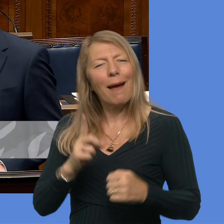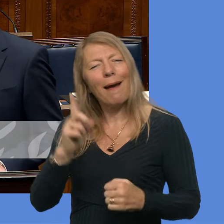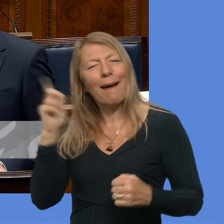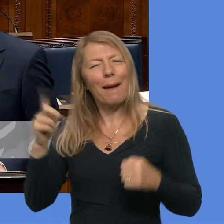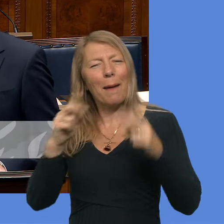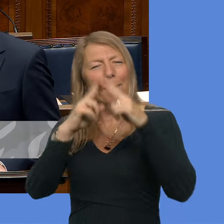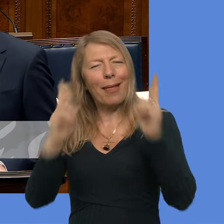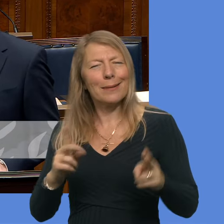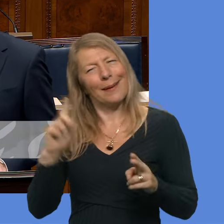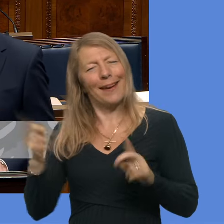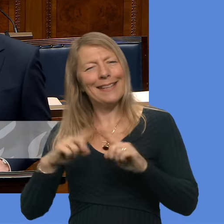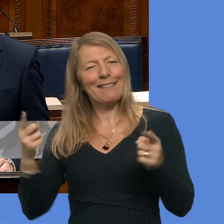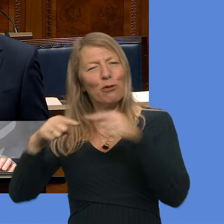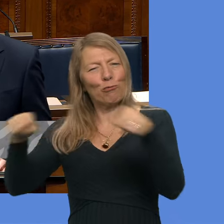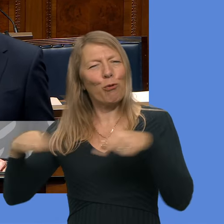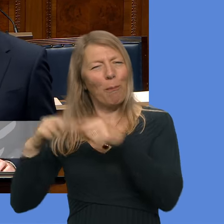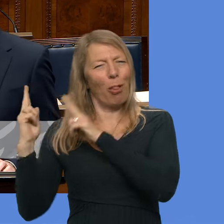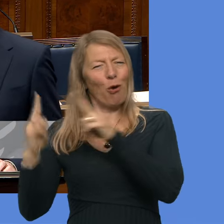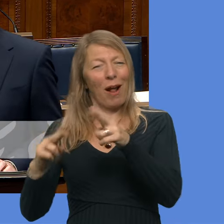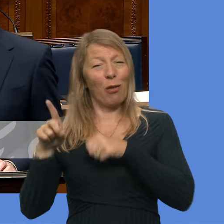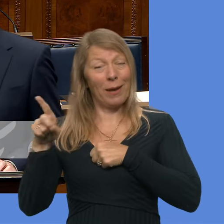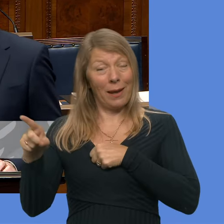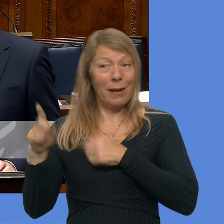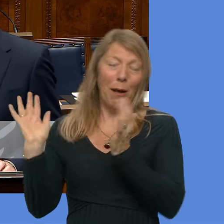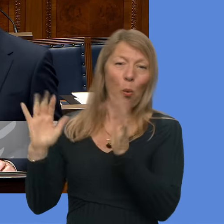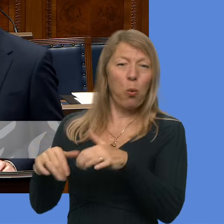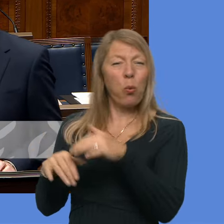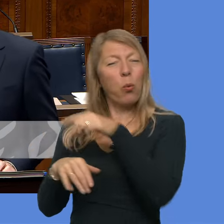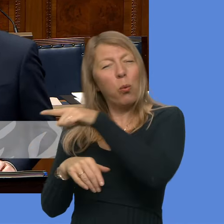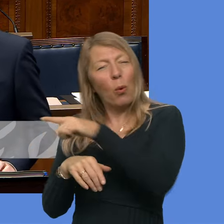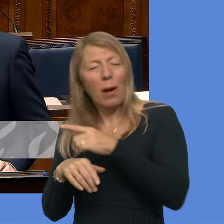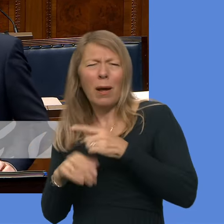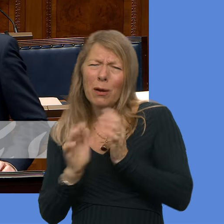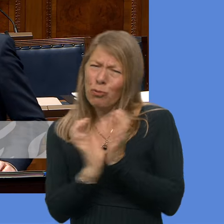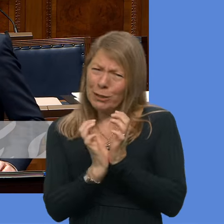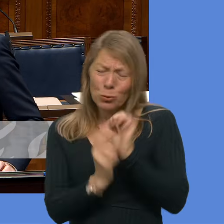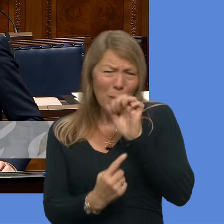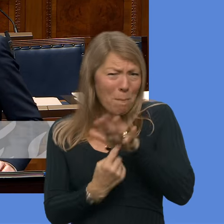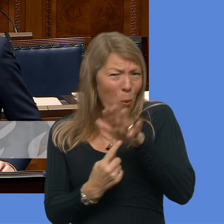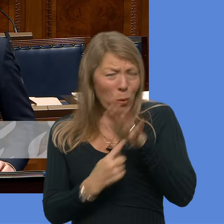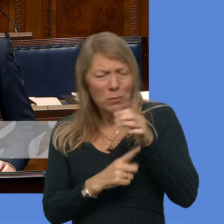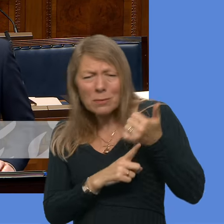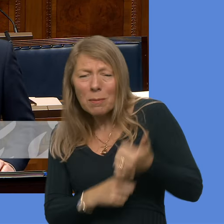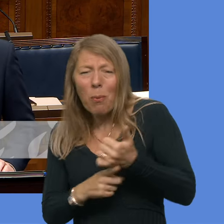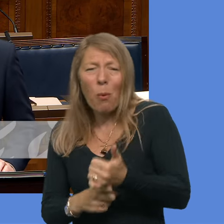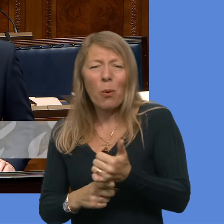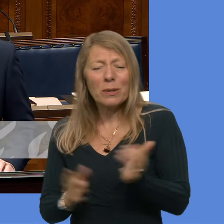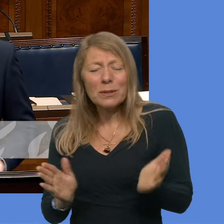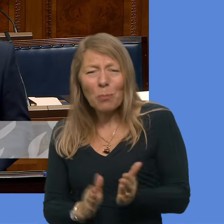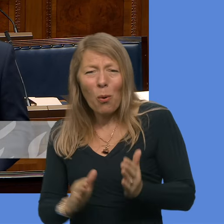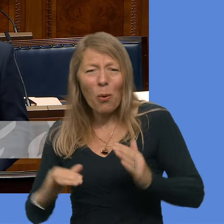role in terms of provision of financial support for families and for small businesses for 65 years now, a